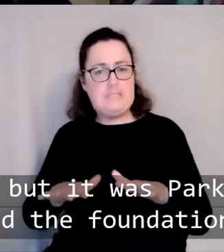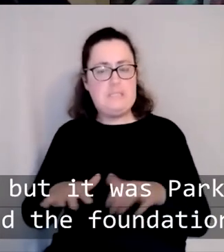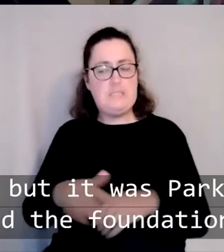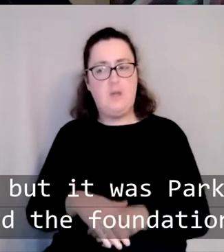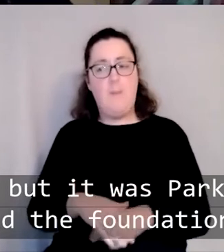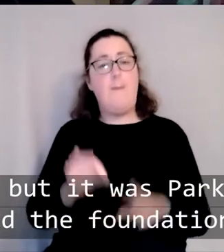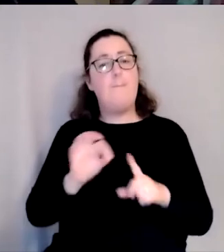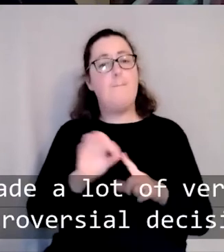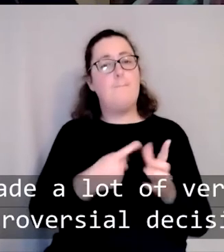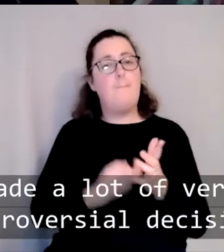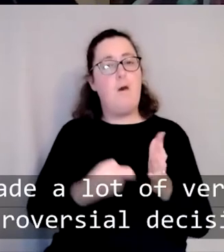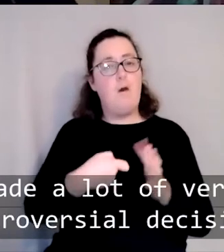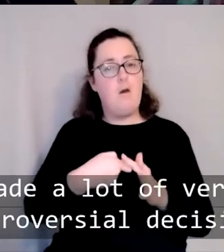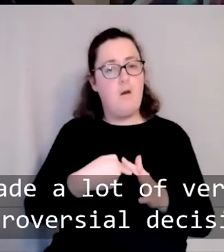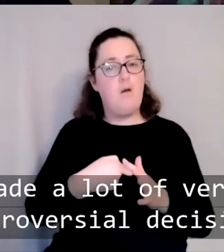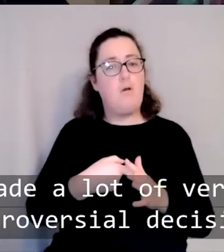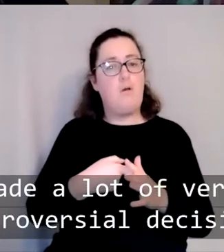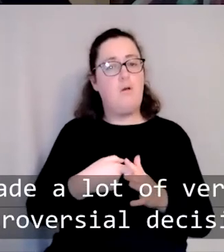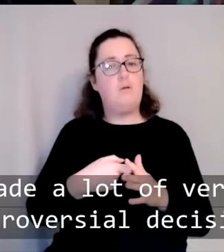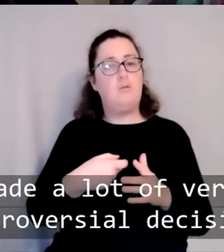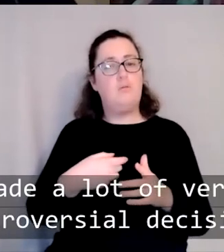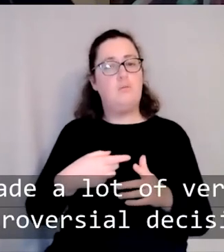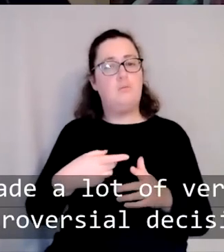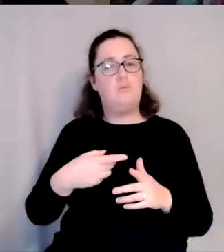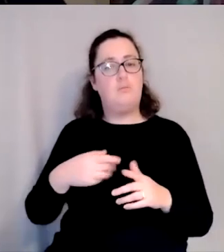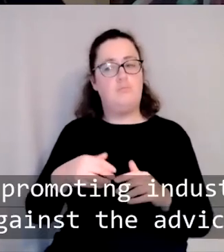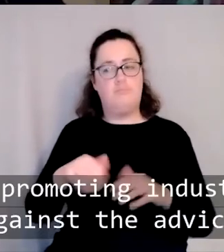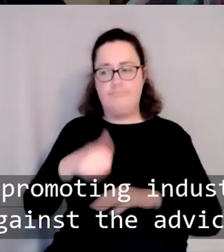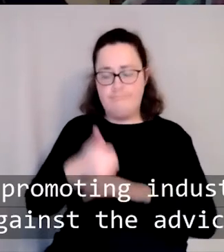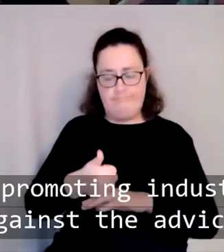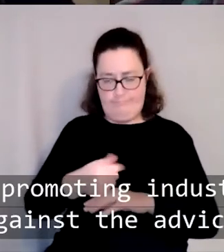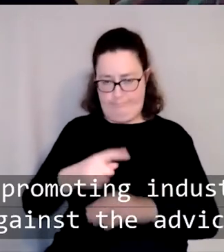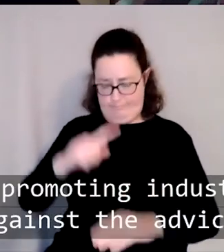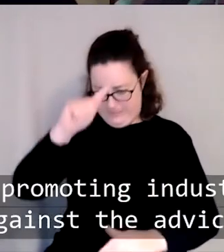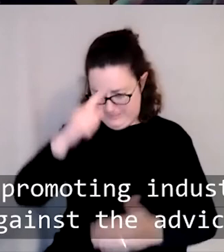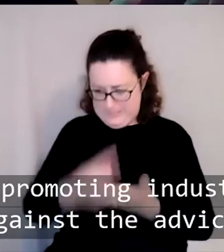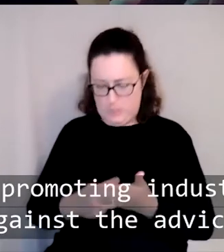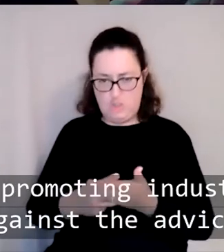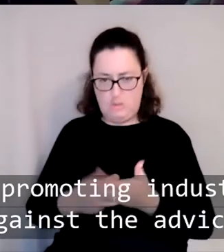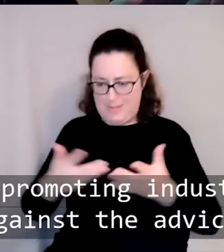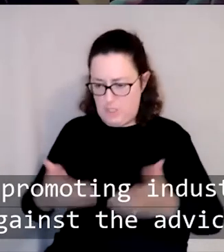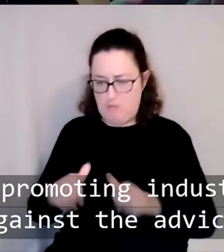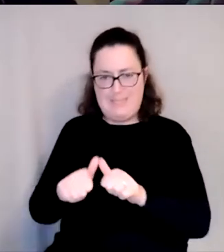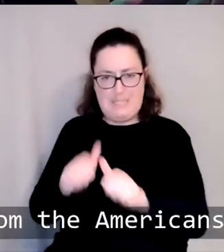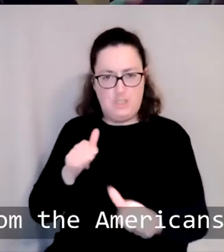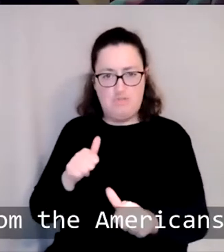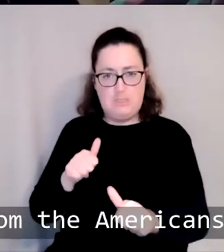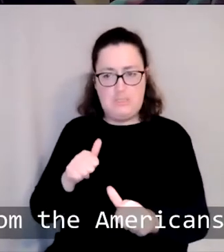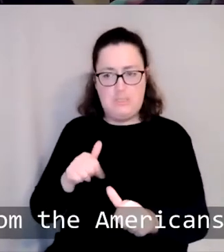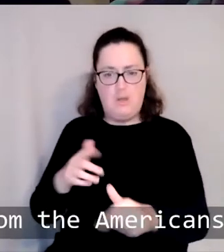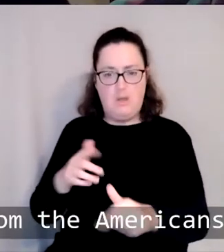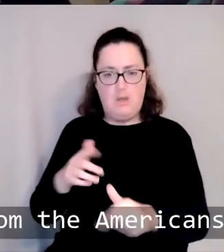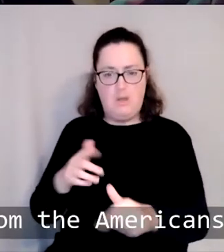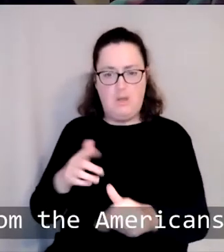who laid the foundations, made a lot of very controversial decisions in promoting industry against the advice he got